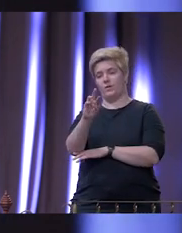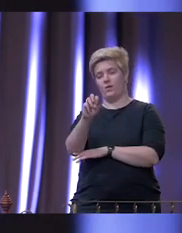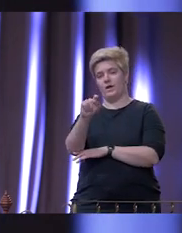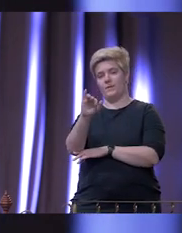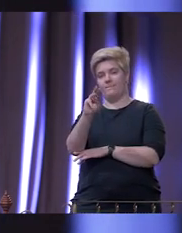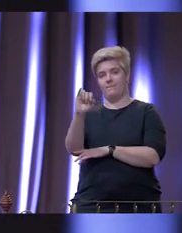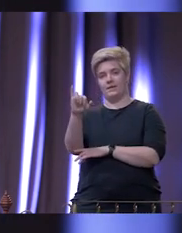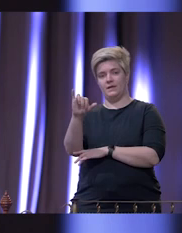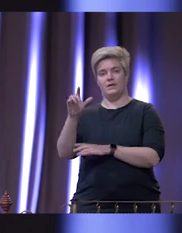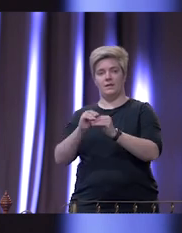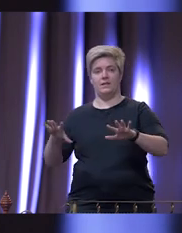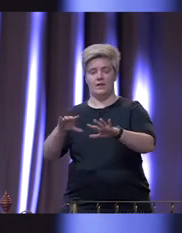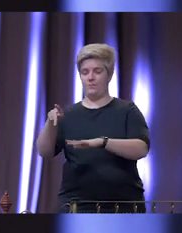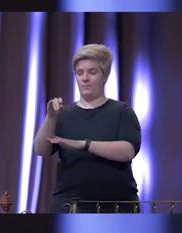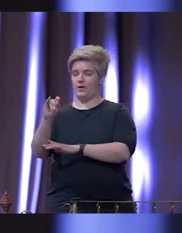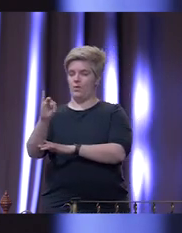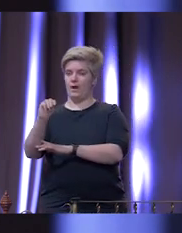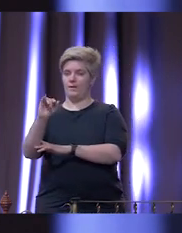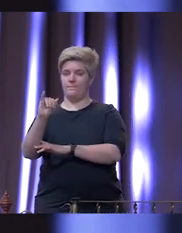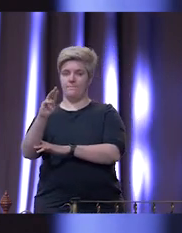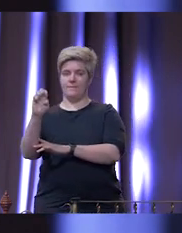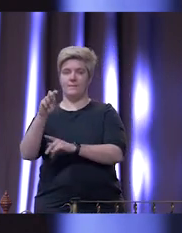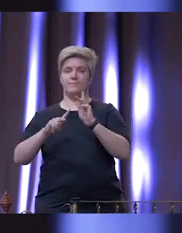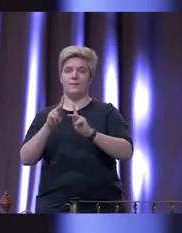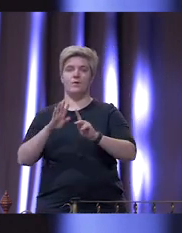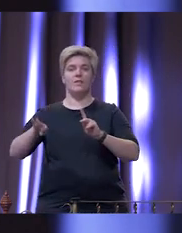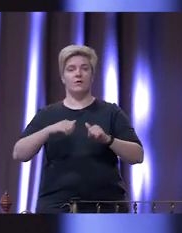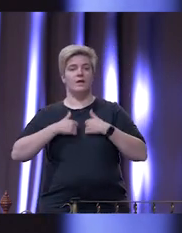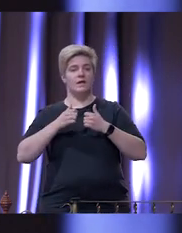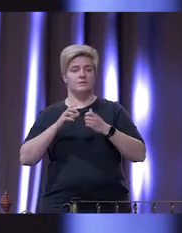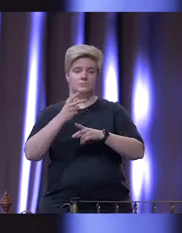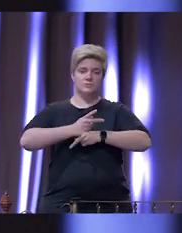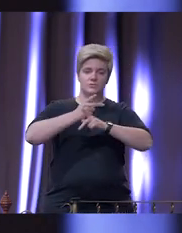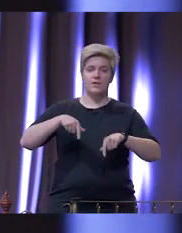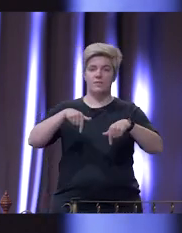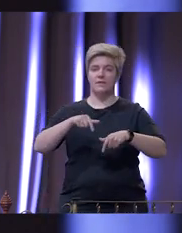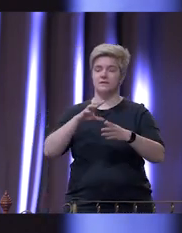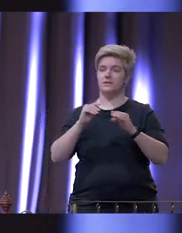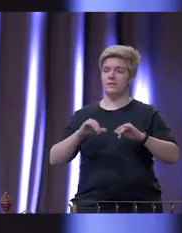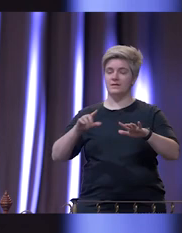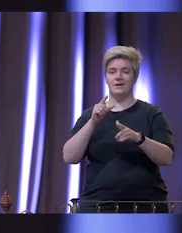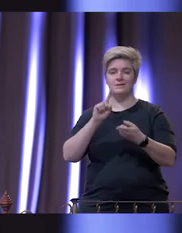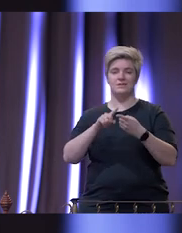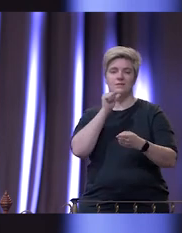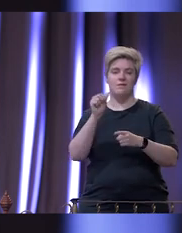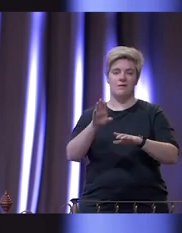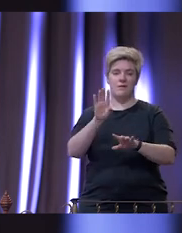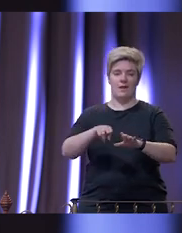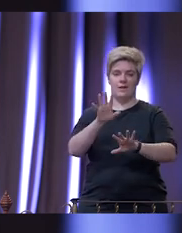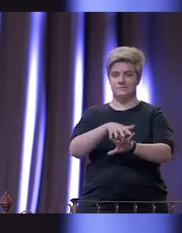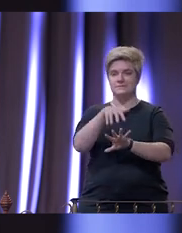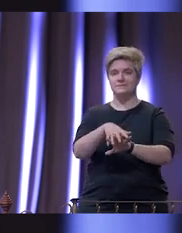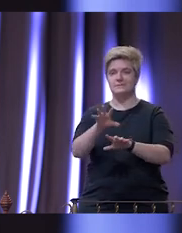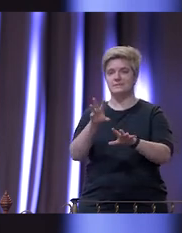on Potawatomi land. The Potawatomi people were long the residents and stewards of this land until non-native